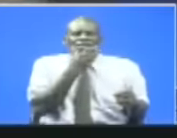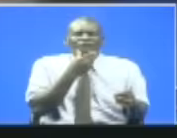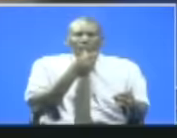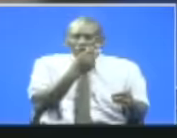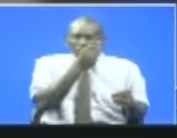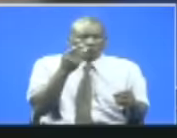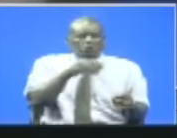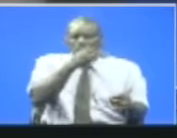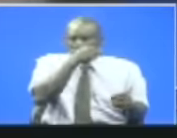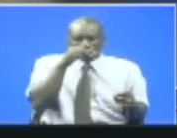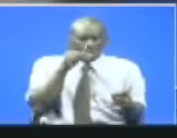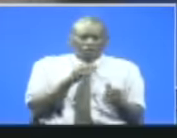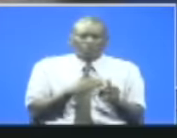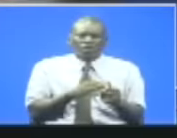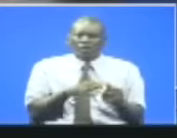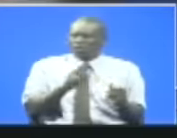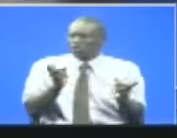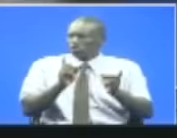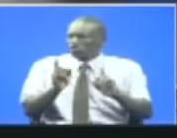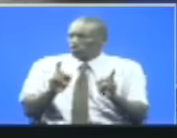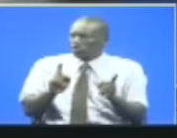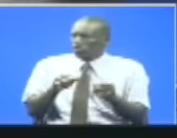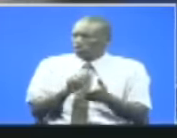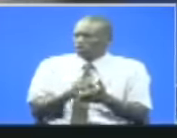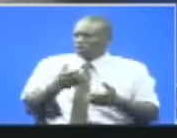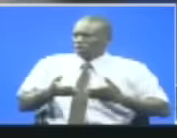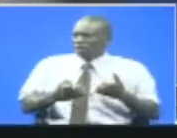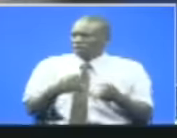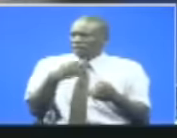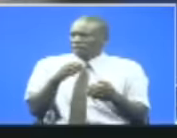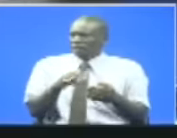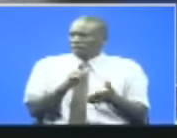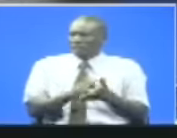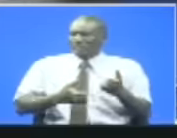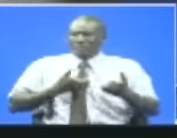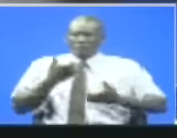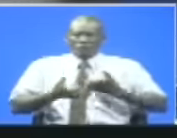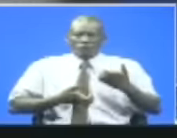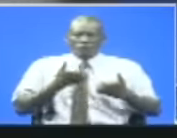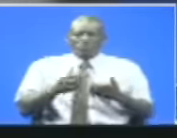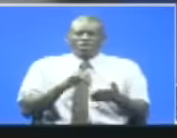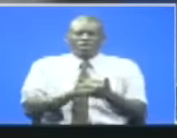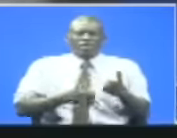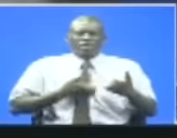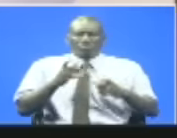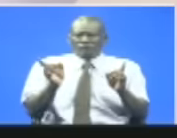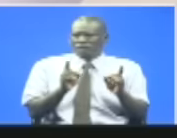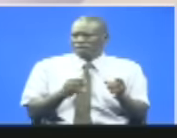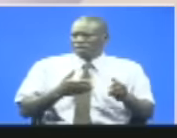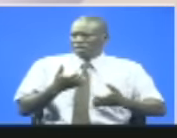Mudavadi. So it can't emotional. Be. You see, it's not emotional. I'm just saying it's factual. That's emotional. That is factual. In fact, now that you mentioned the deputy